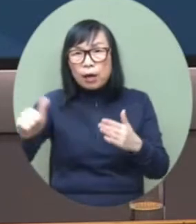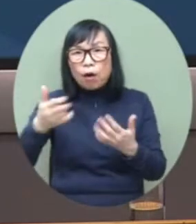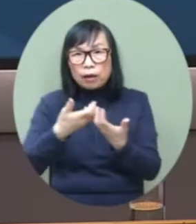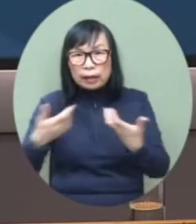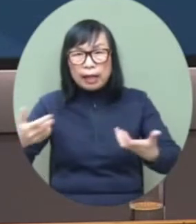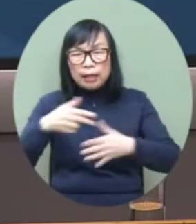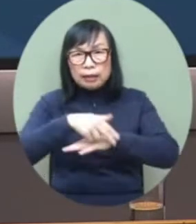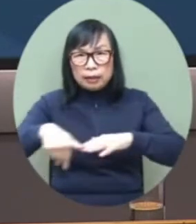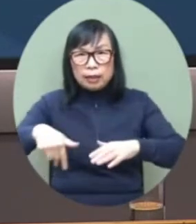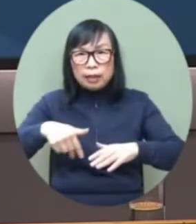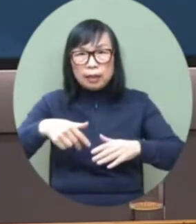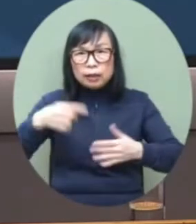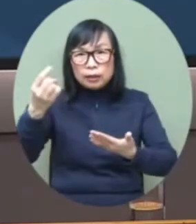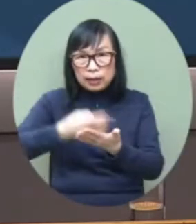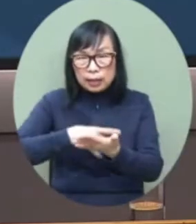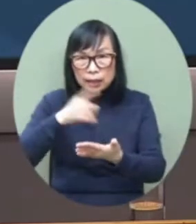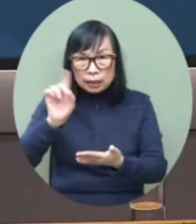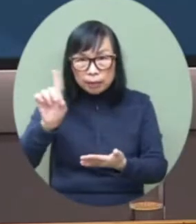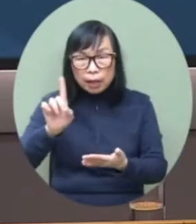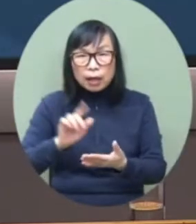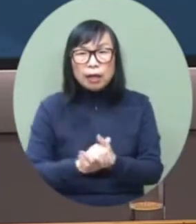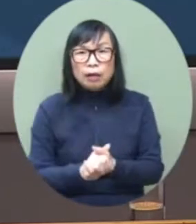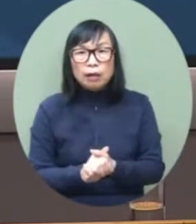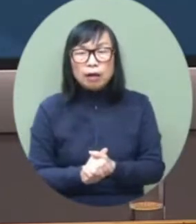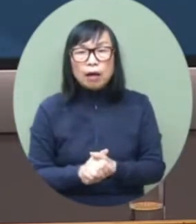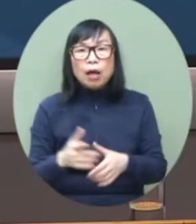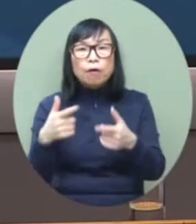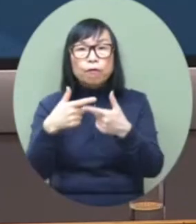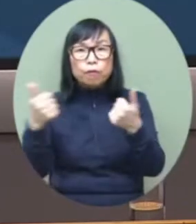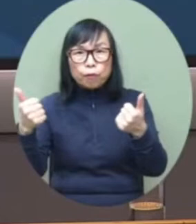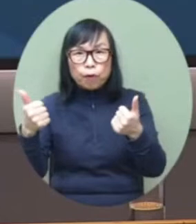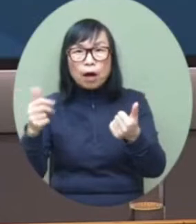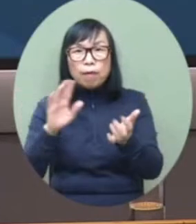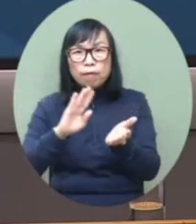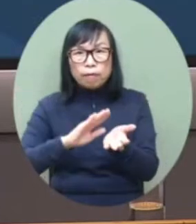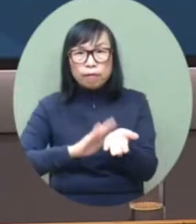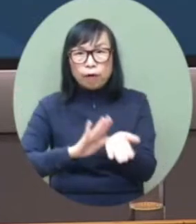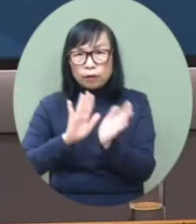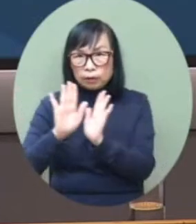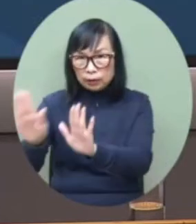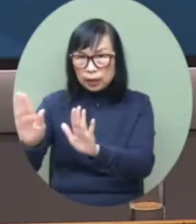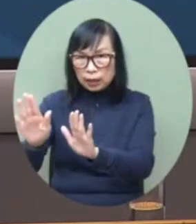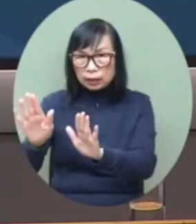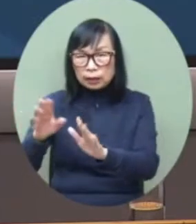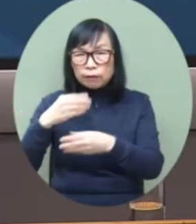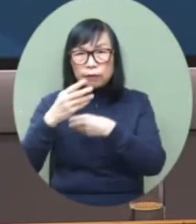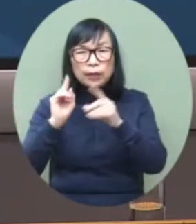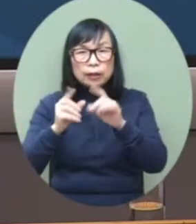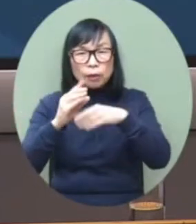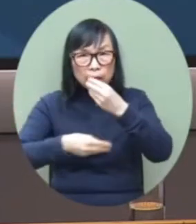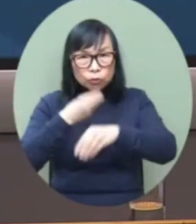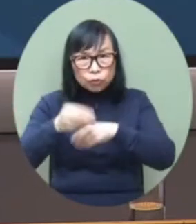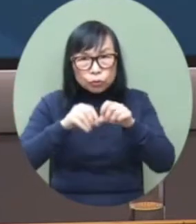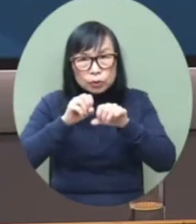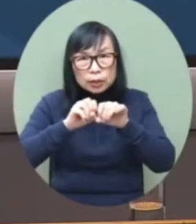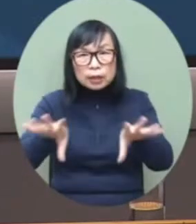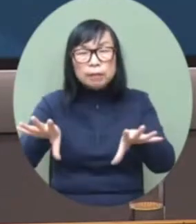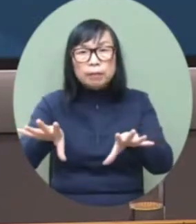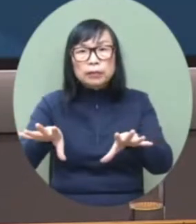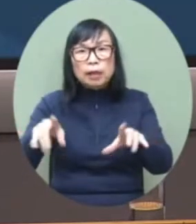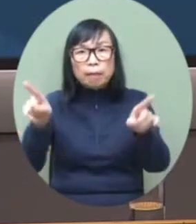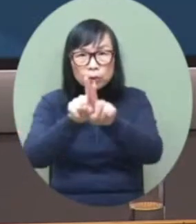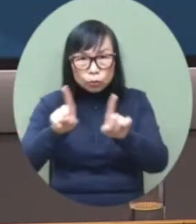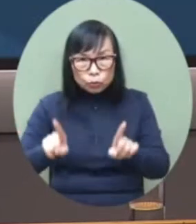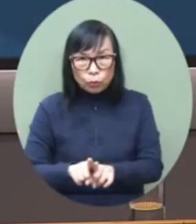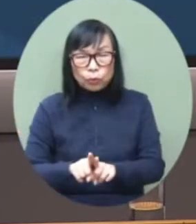adjust the hospital discharge criteria, and of course they have to meet with infectious